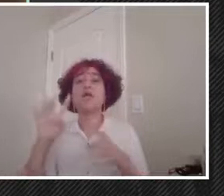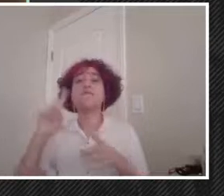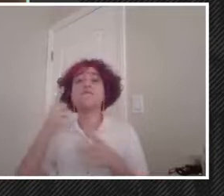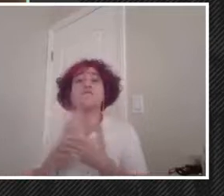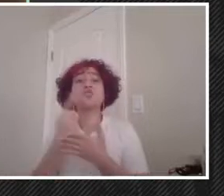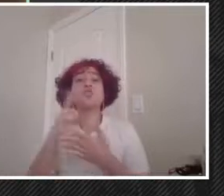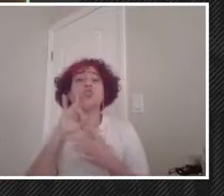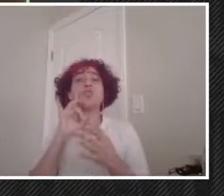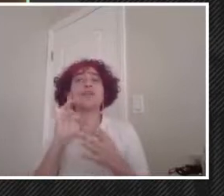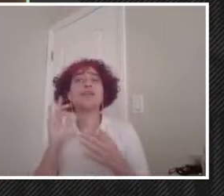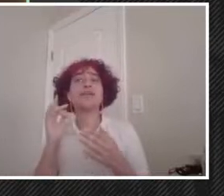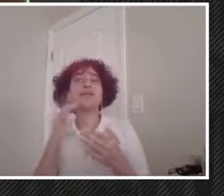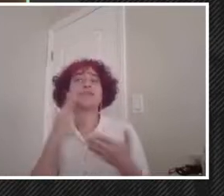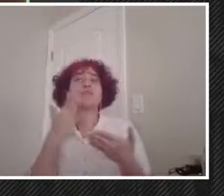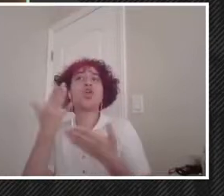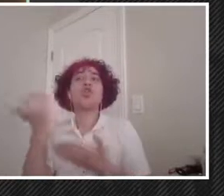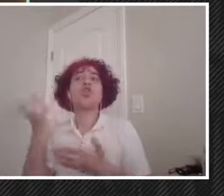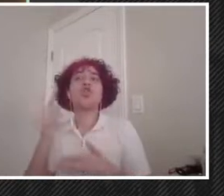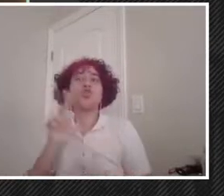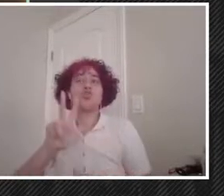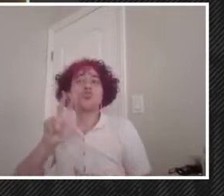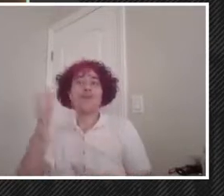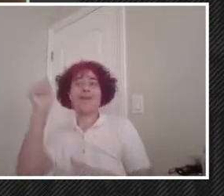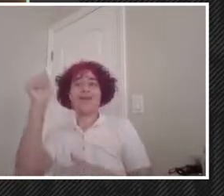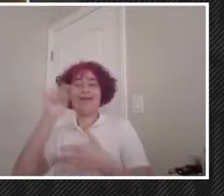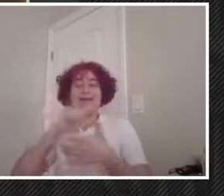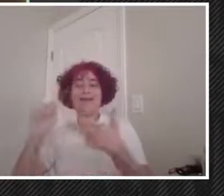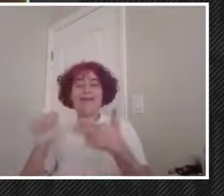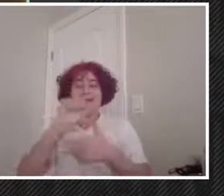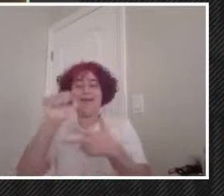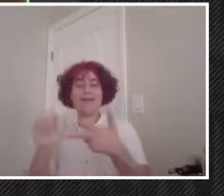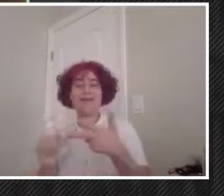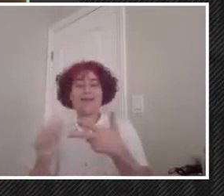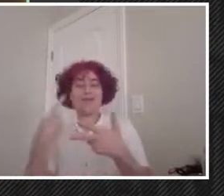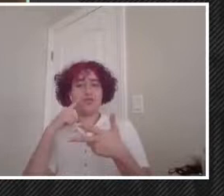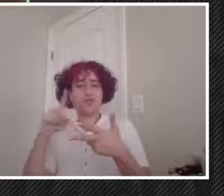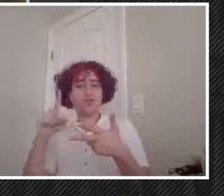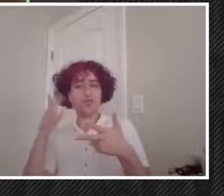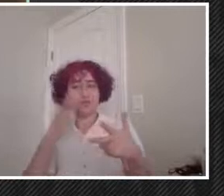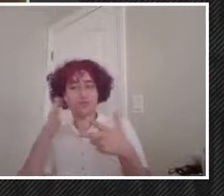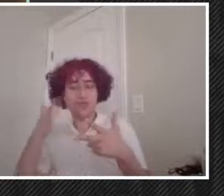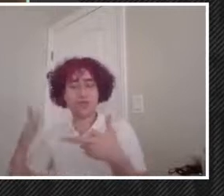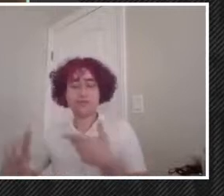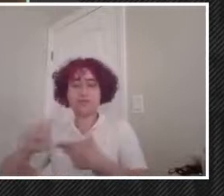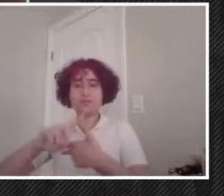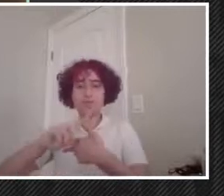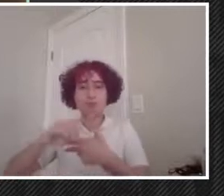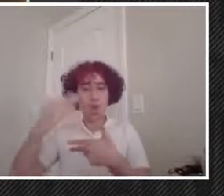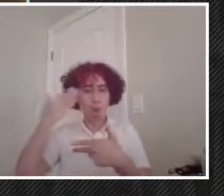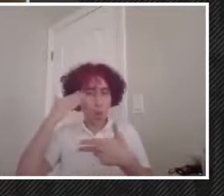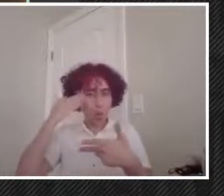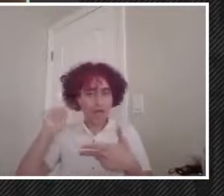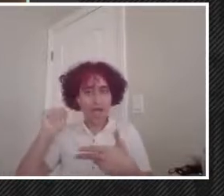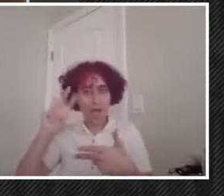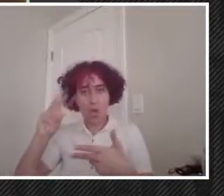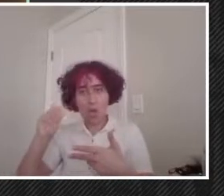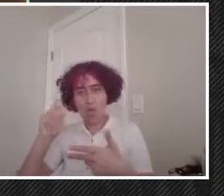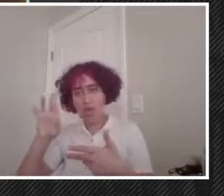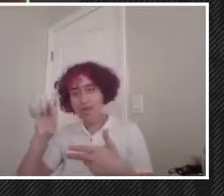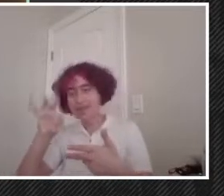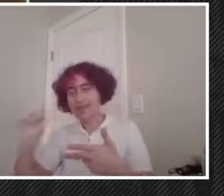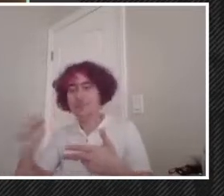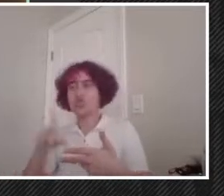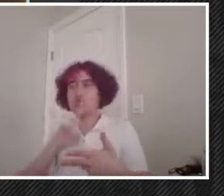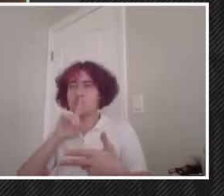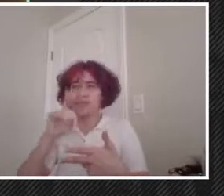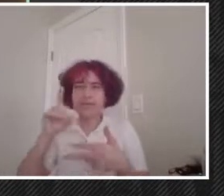for organizing. The first was awareness. You had to get people aware of what was going on, familiar with the problem, intimately familiar with it, so that they can speak about